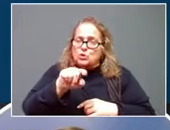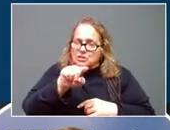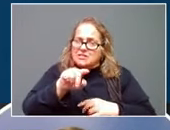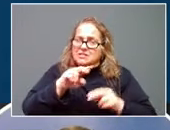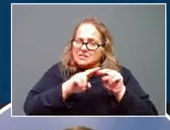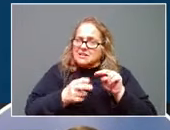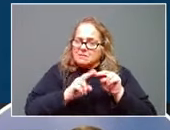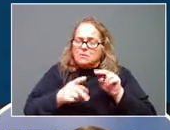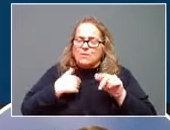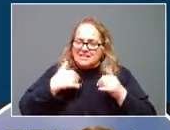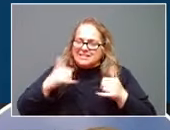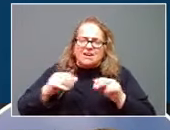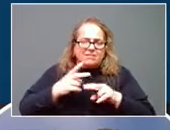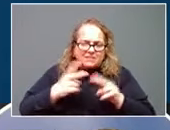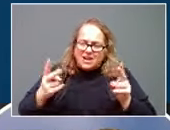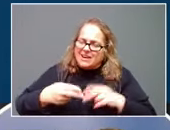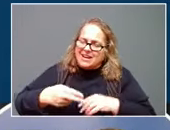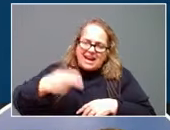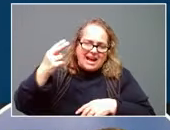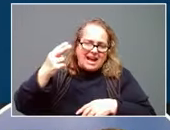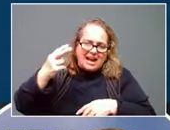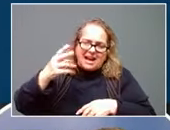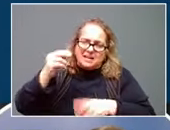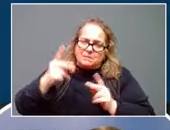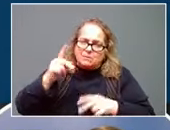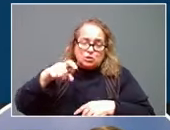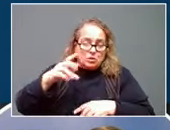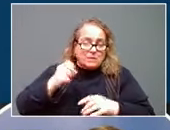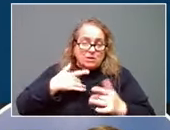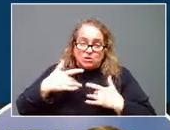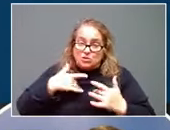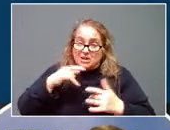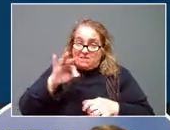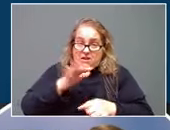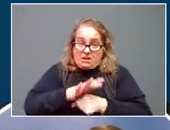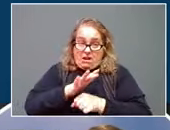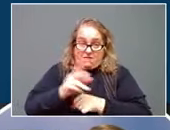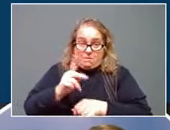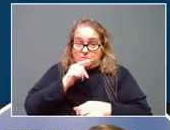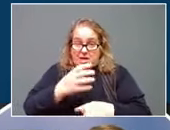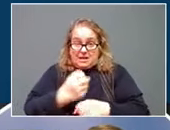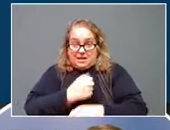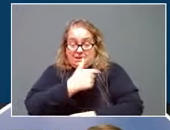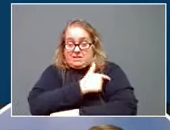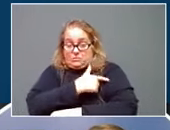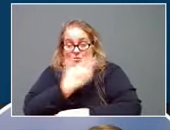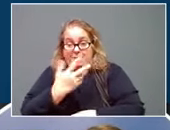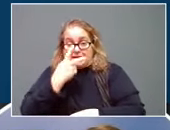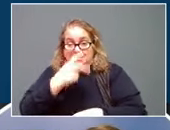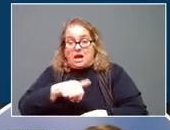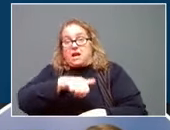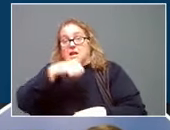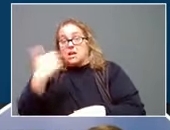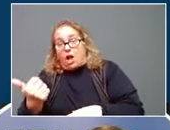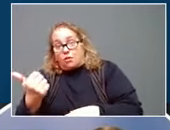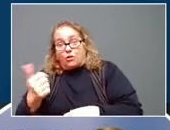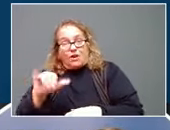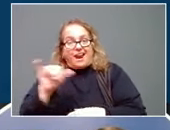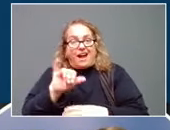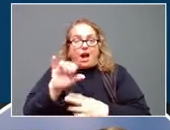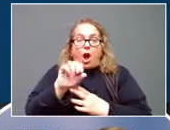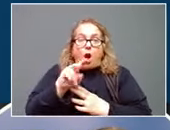high, and people should be concerned that if enough people don't get vaccinated, we may see another thing like Omicron again.